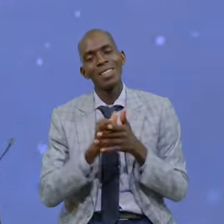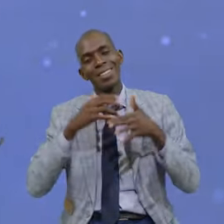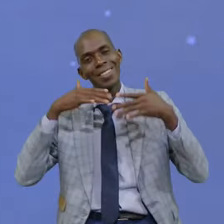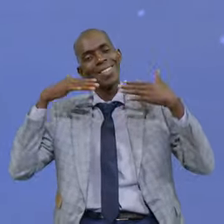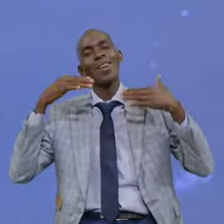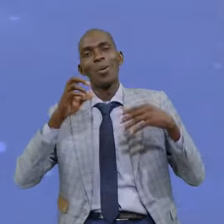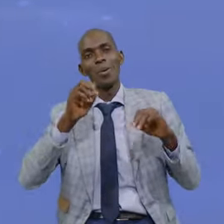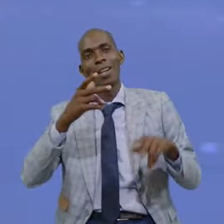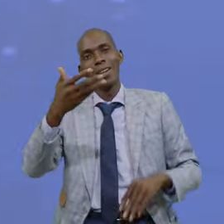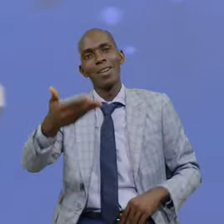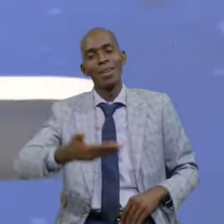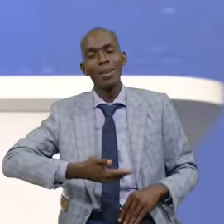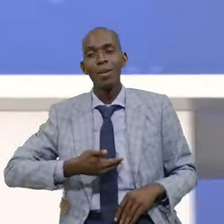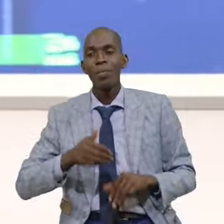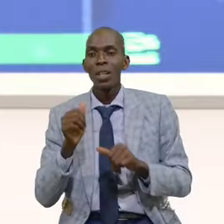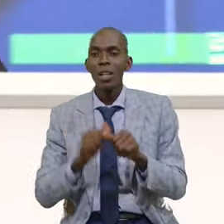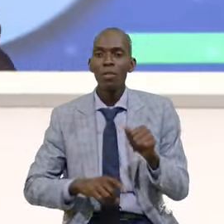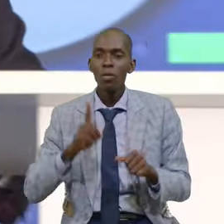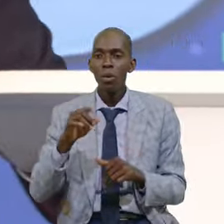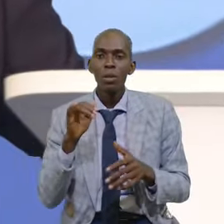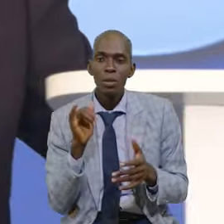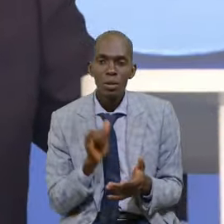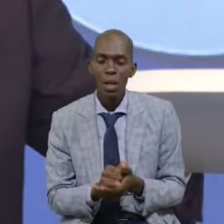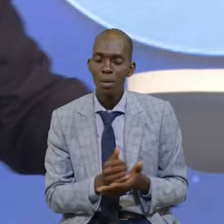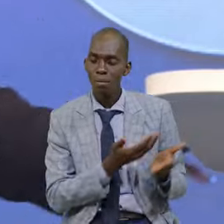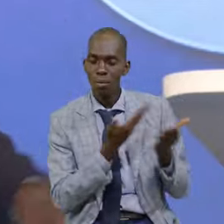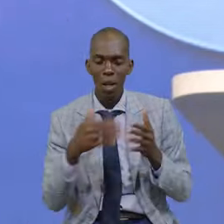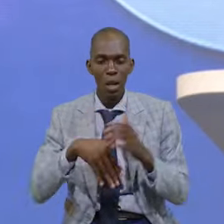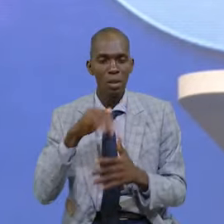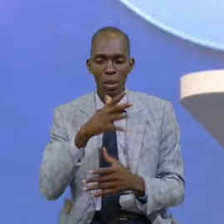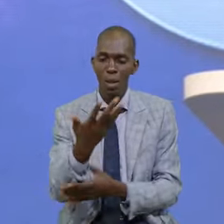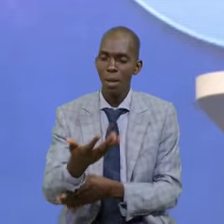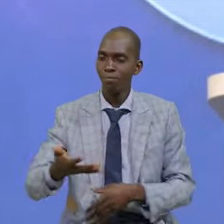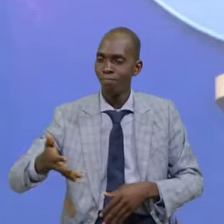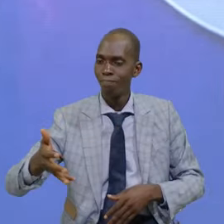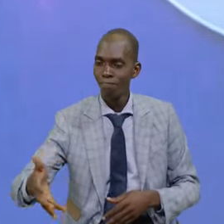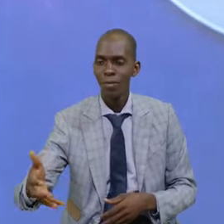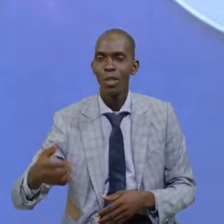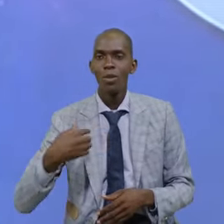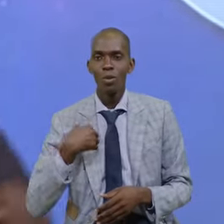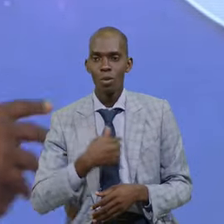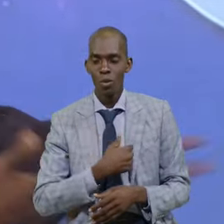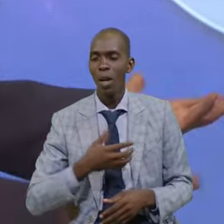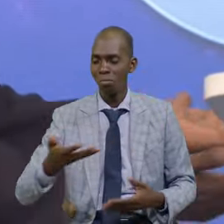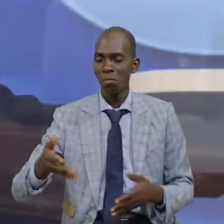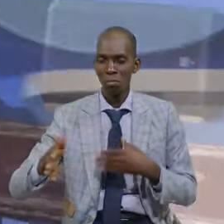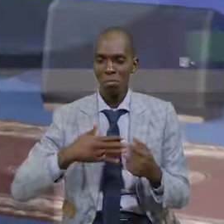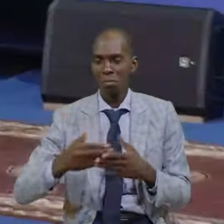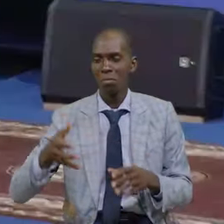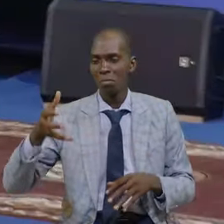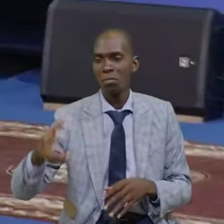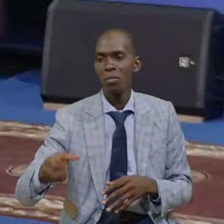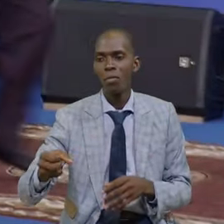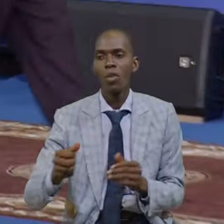in. Anybody that, you know, stretches out his hand will say, have my hand. Anyone